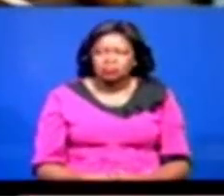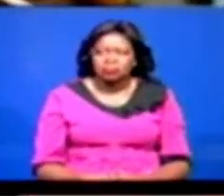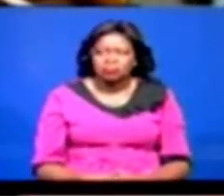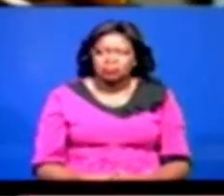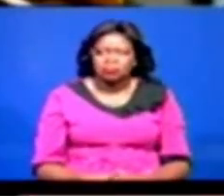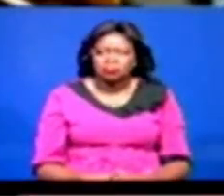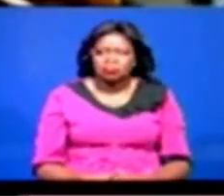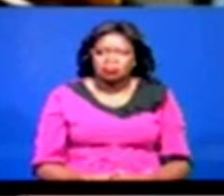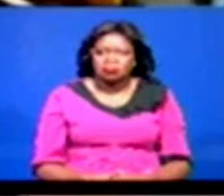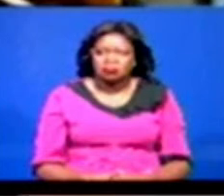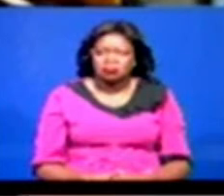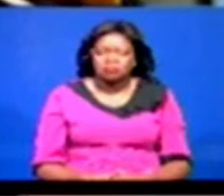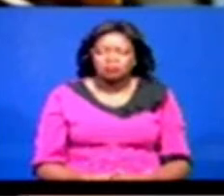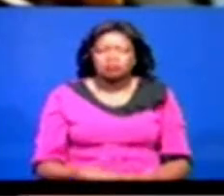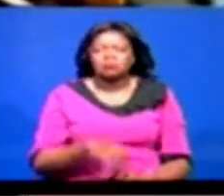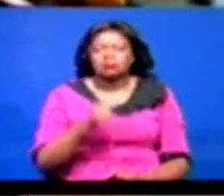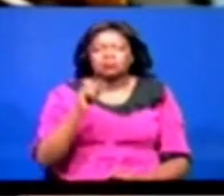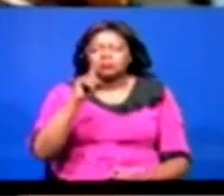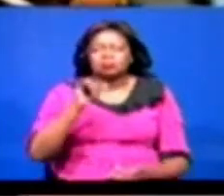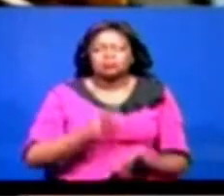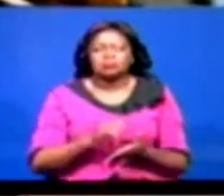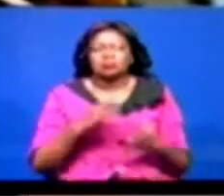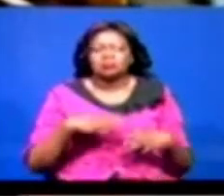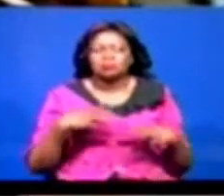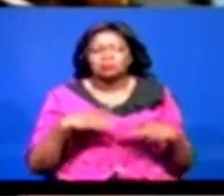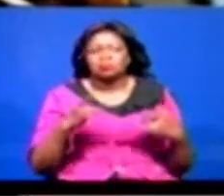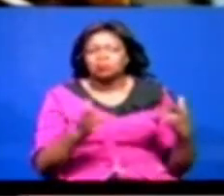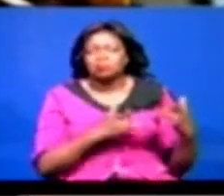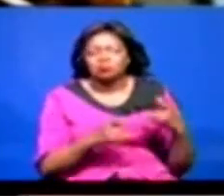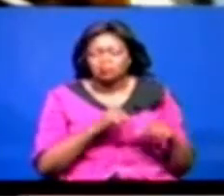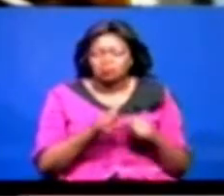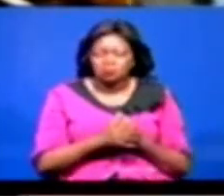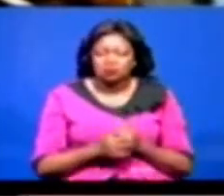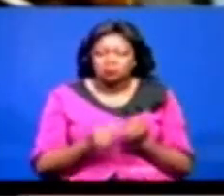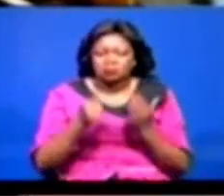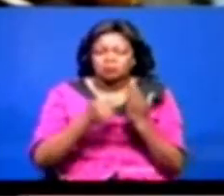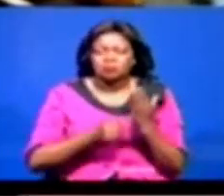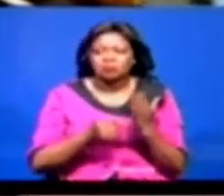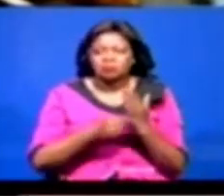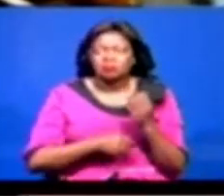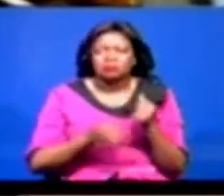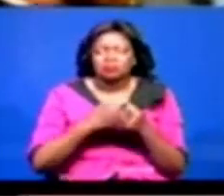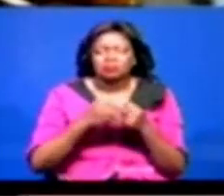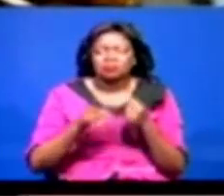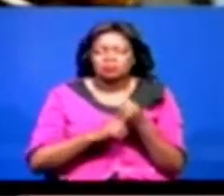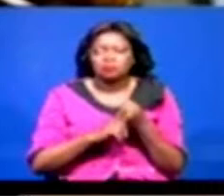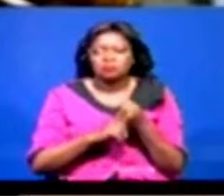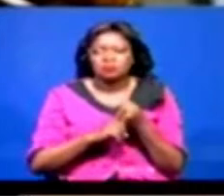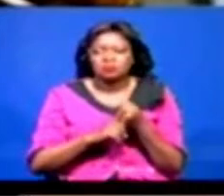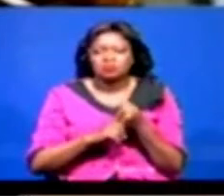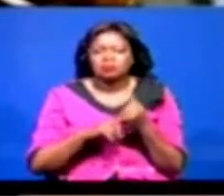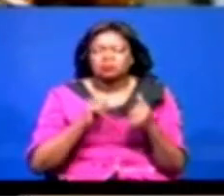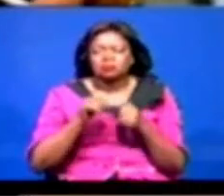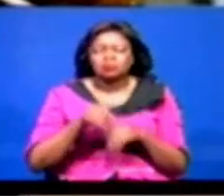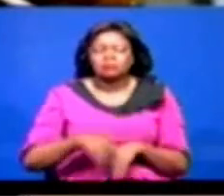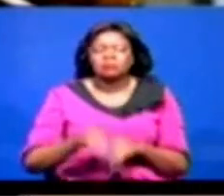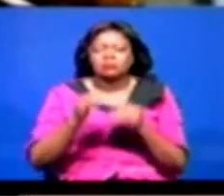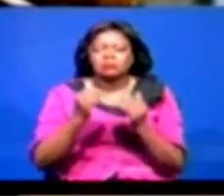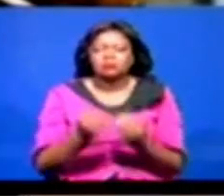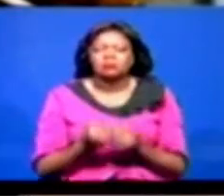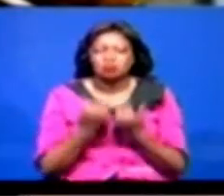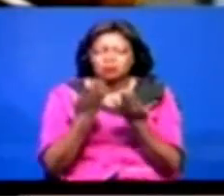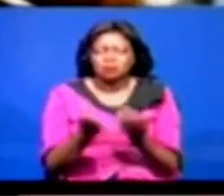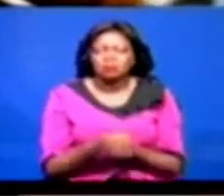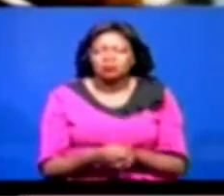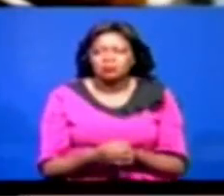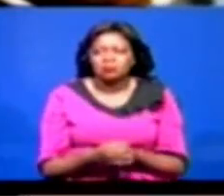Now, the other question that somebody would want to look at in relation to Article 86 is the compliance with the provisions,